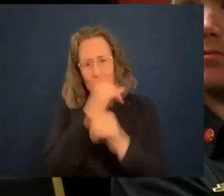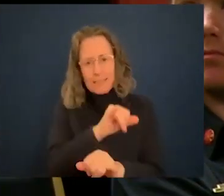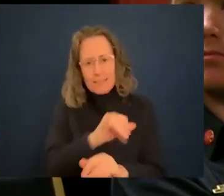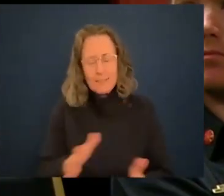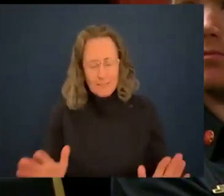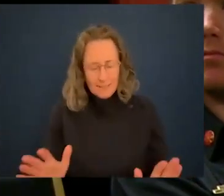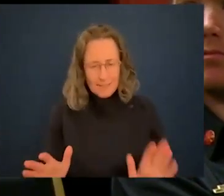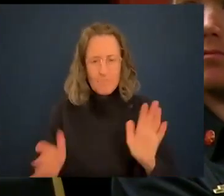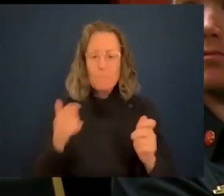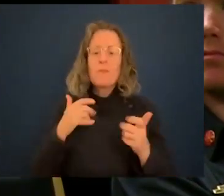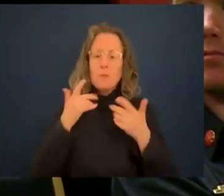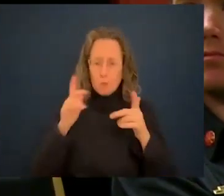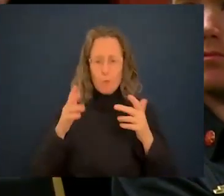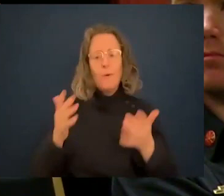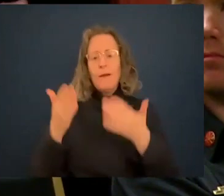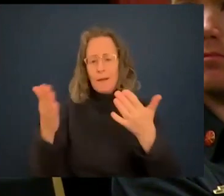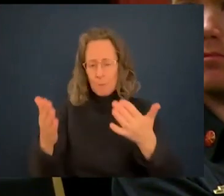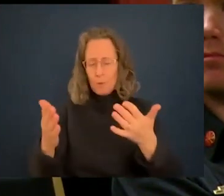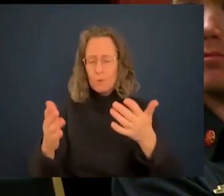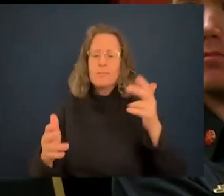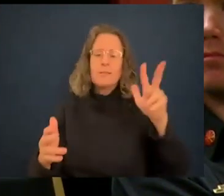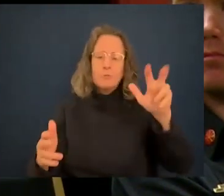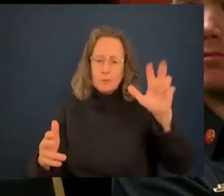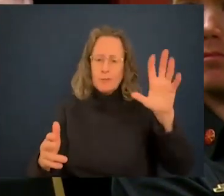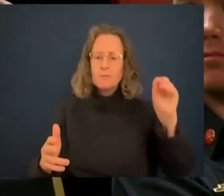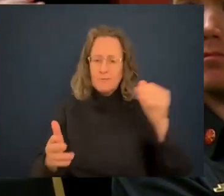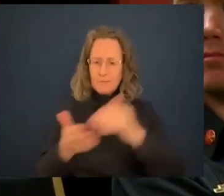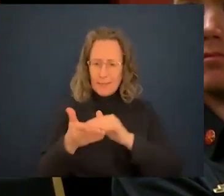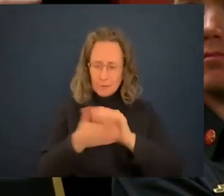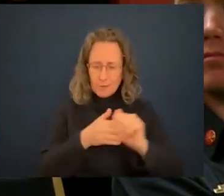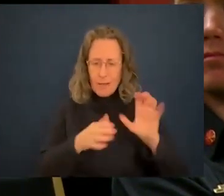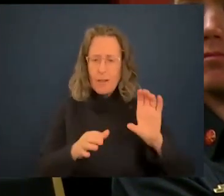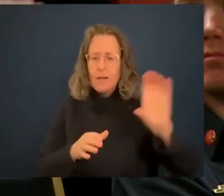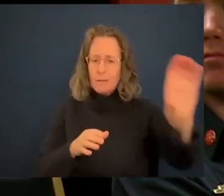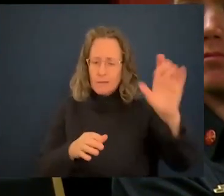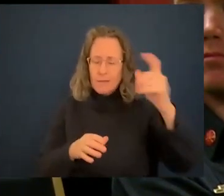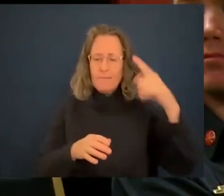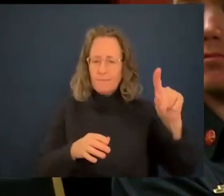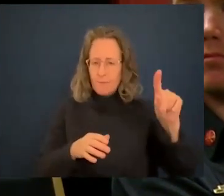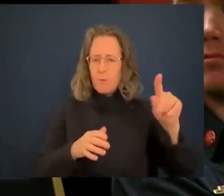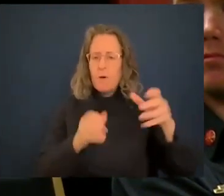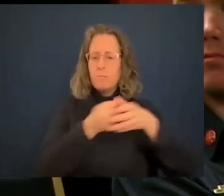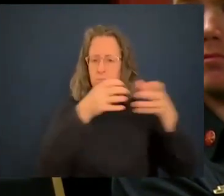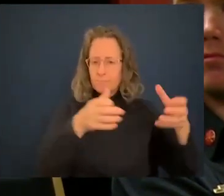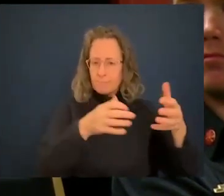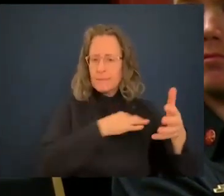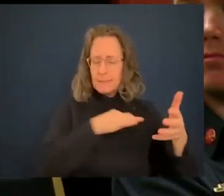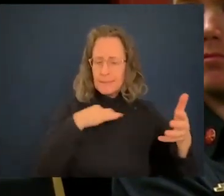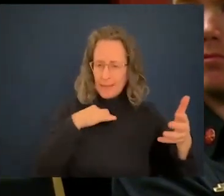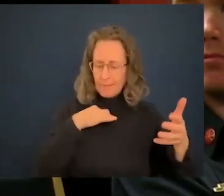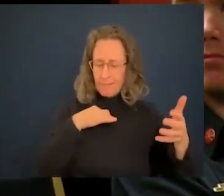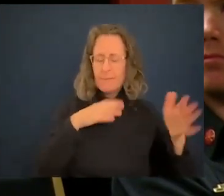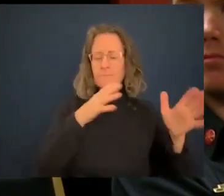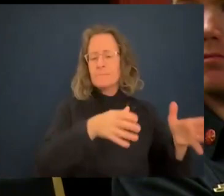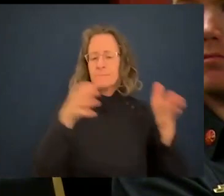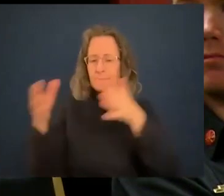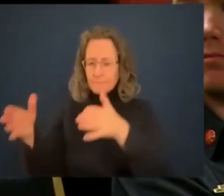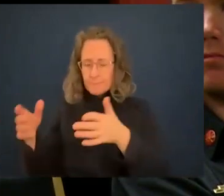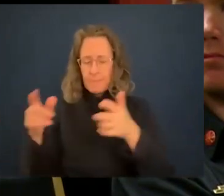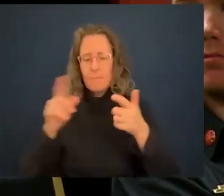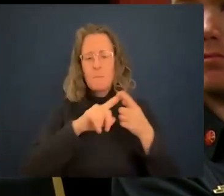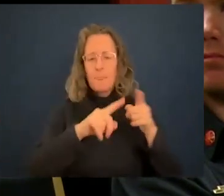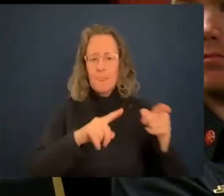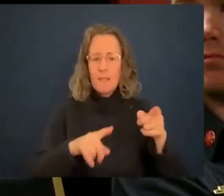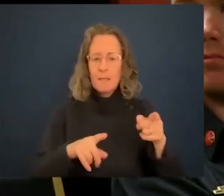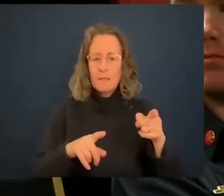first motion being the 350 000 allocated for hiring of of a fire department right correct and which we